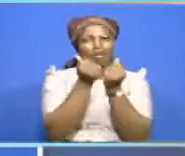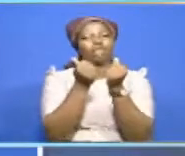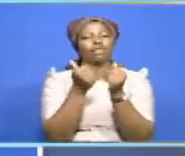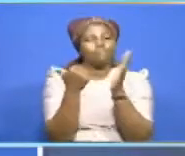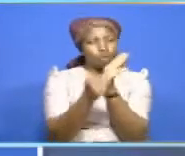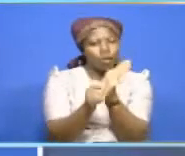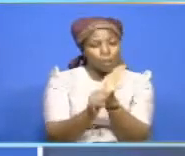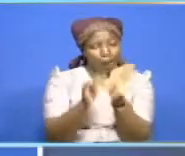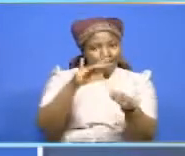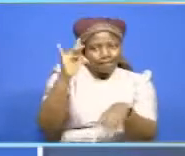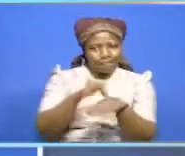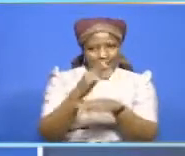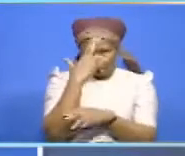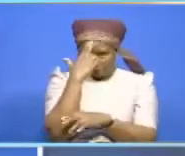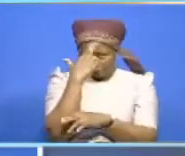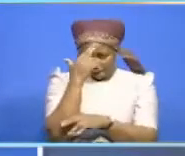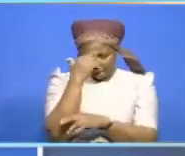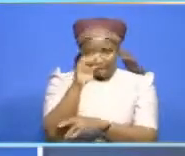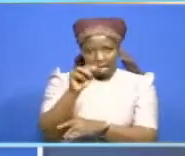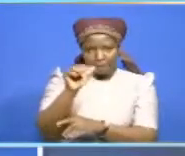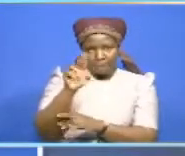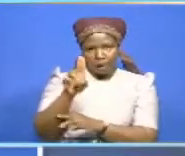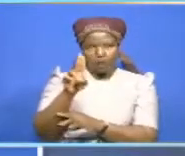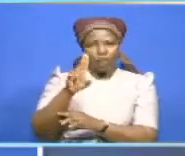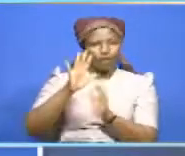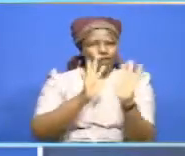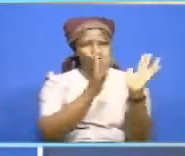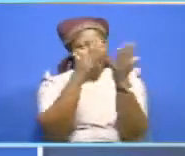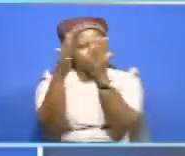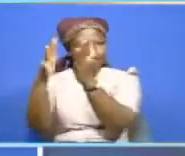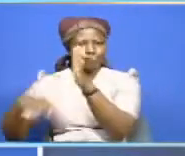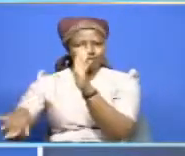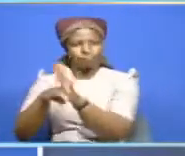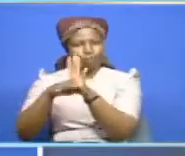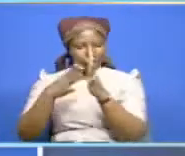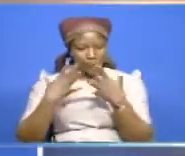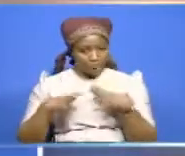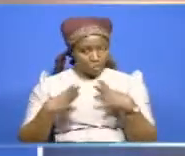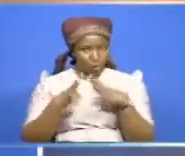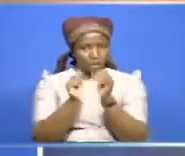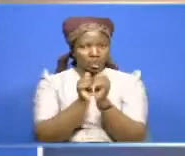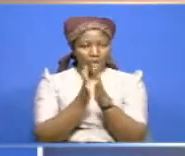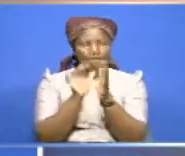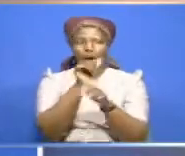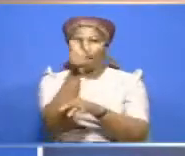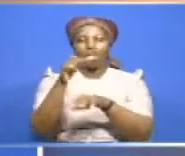facing Maasai Mau forest evictees and other national issues.